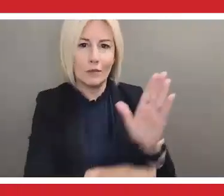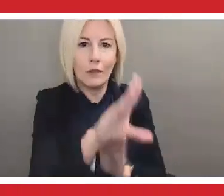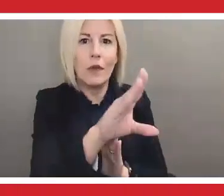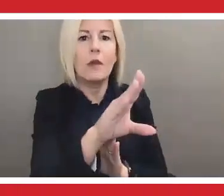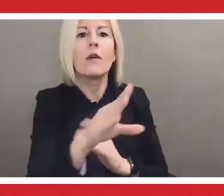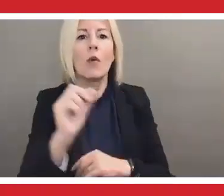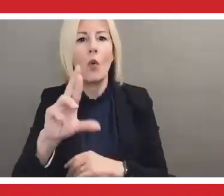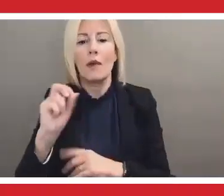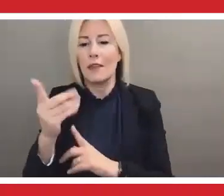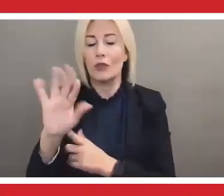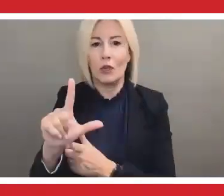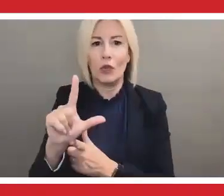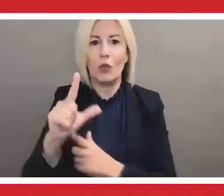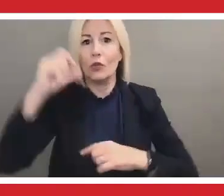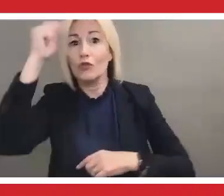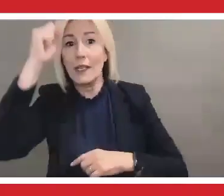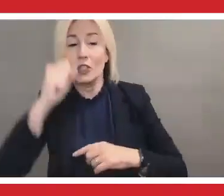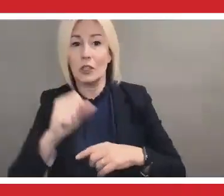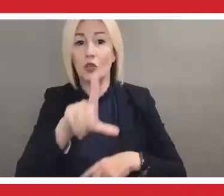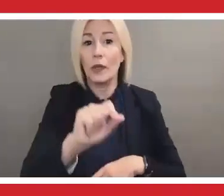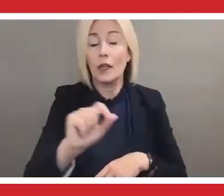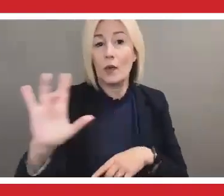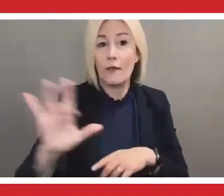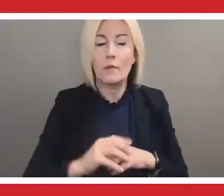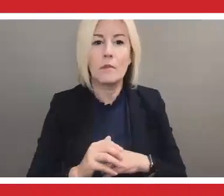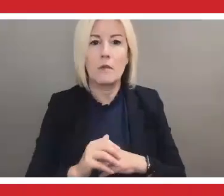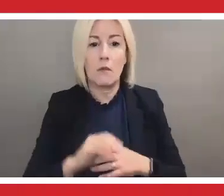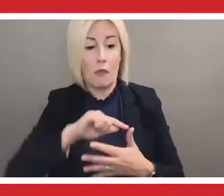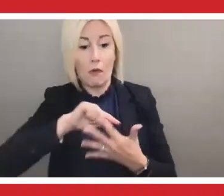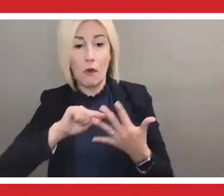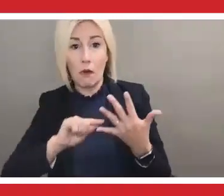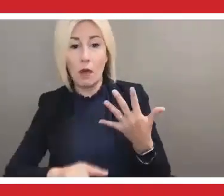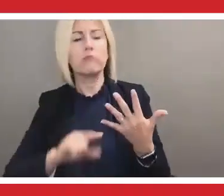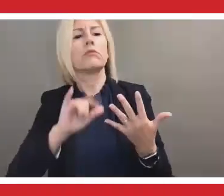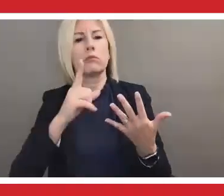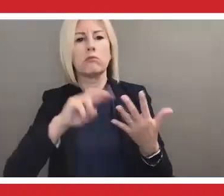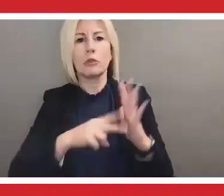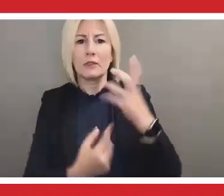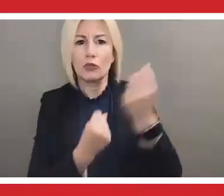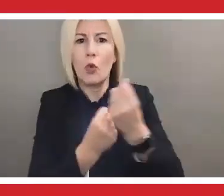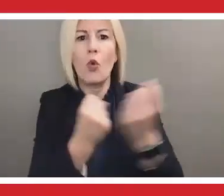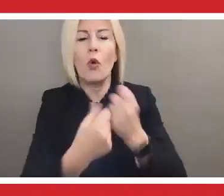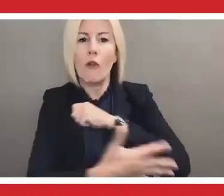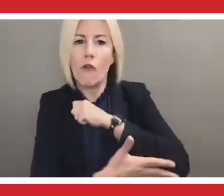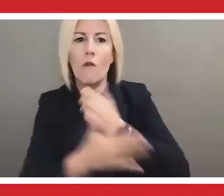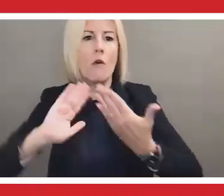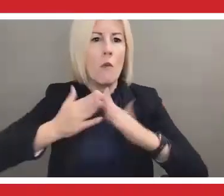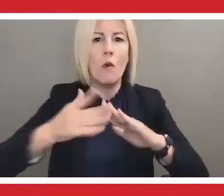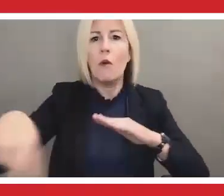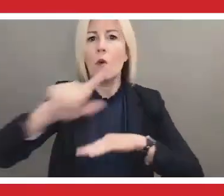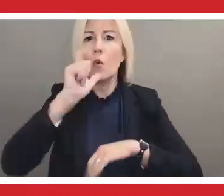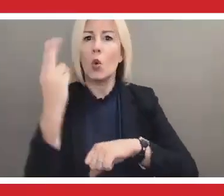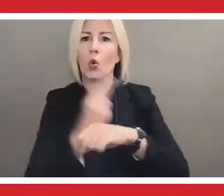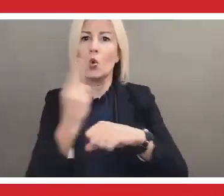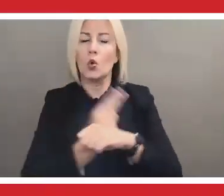Digital Strategy 22-25. All these are to support countries and communities to use digital